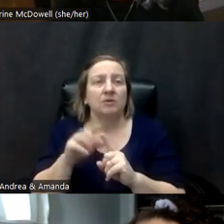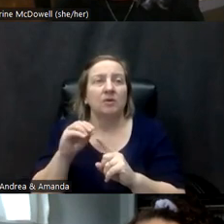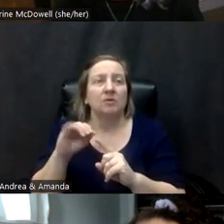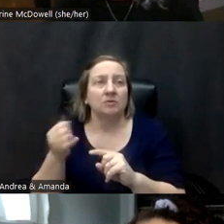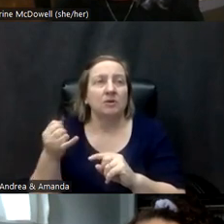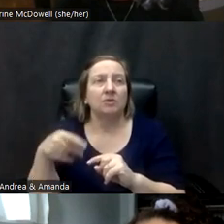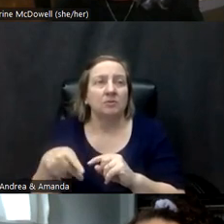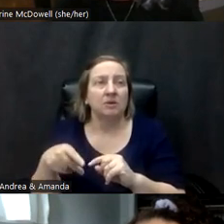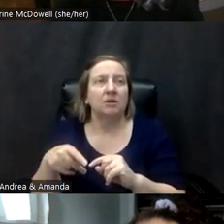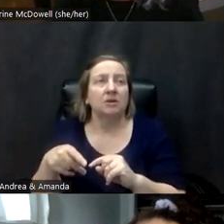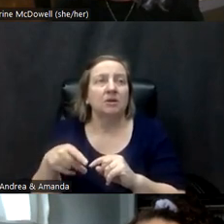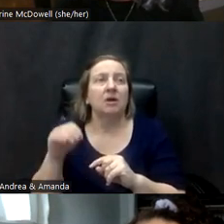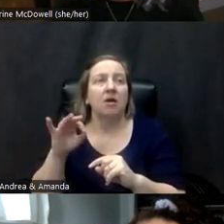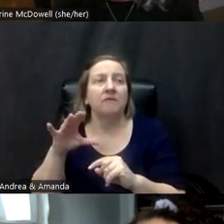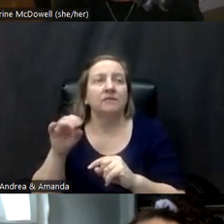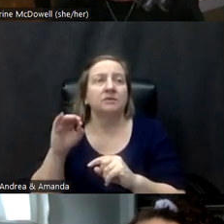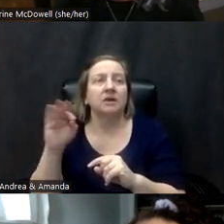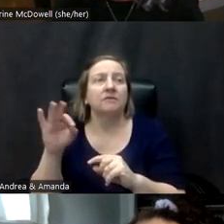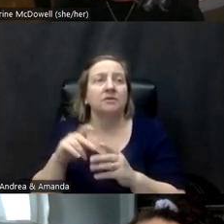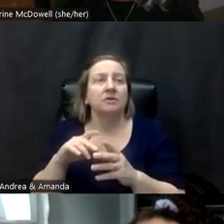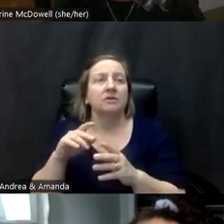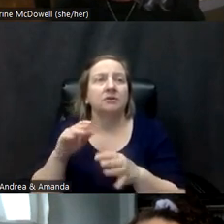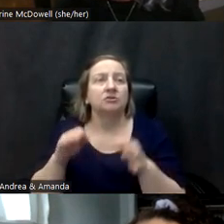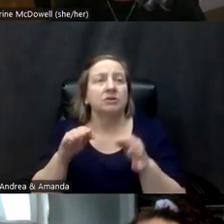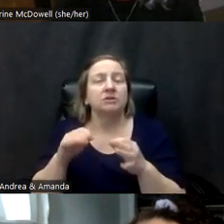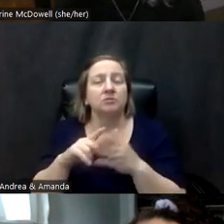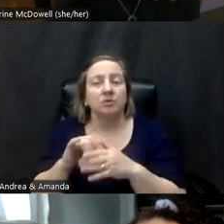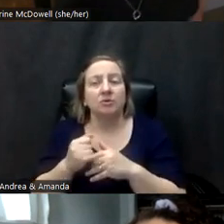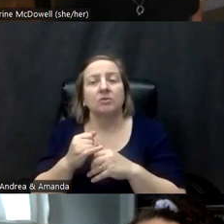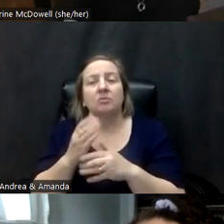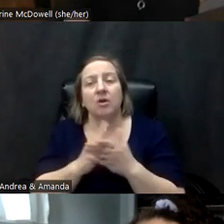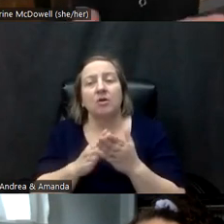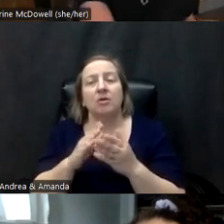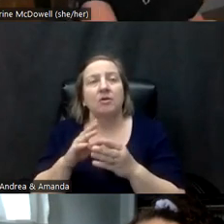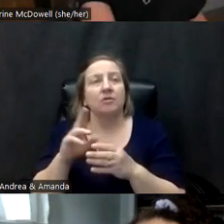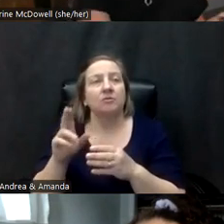OJP, Office of Justice Programs, part of the U.S. Department of Justice.